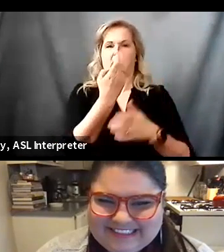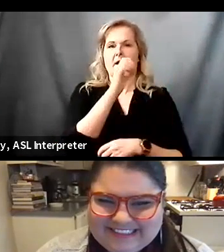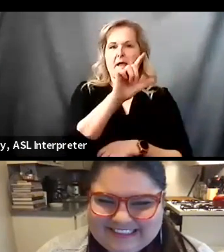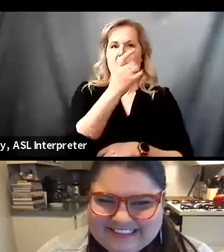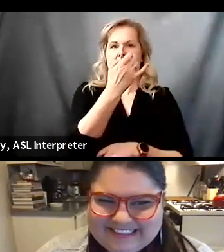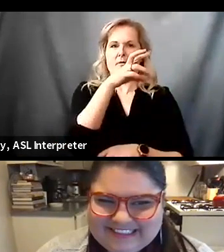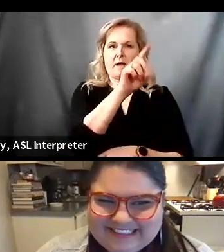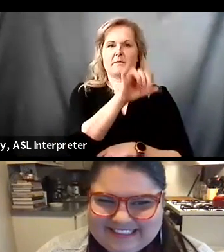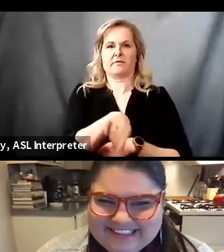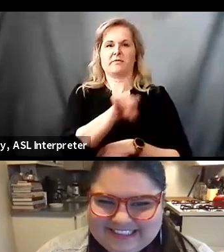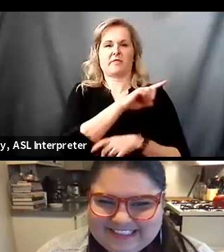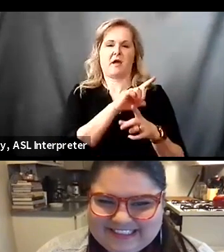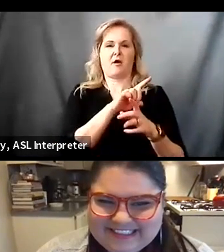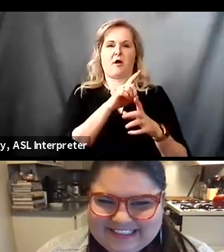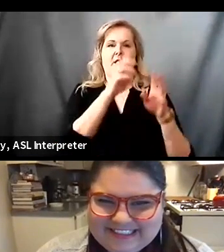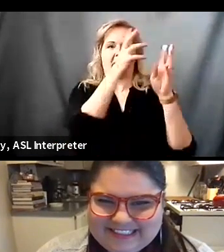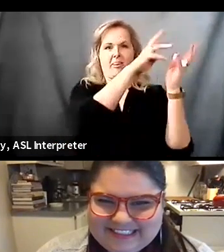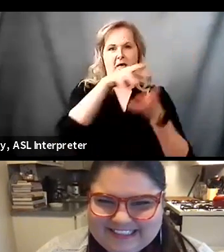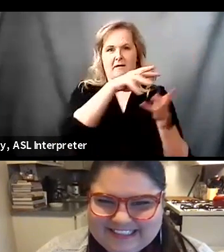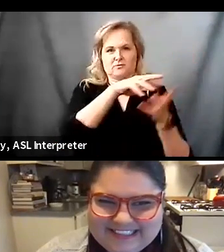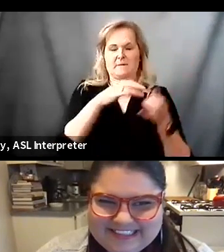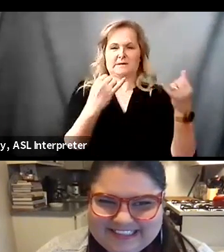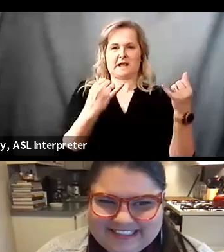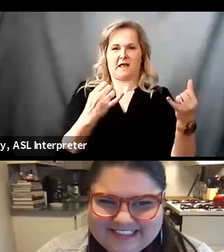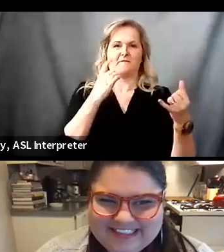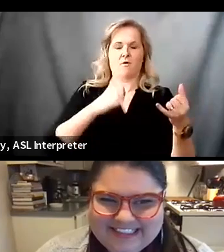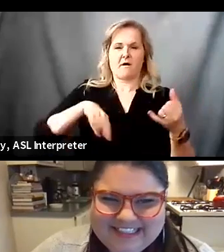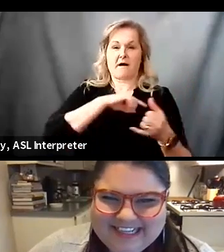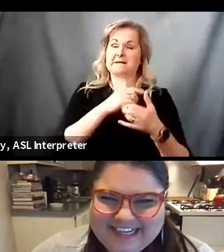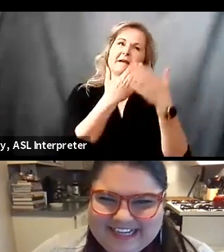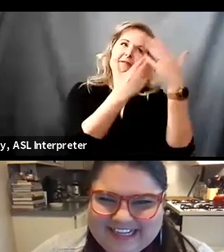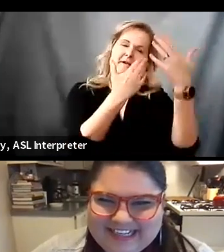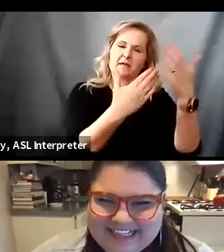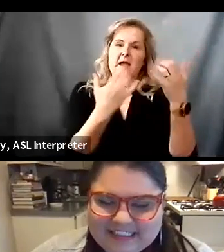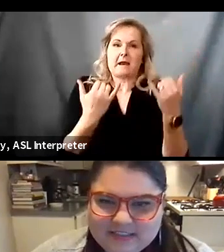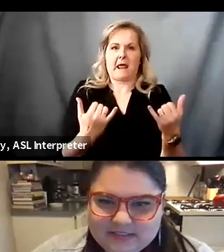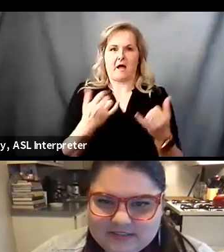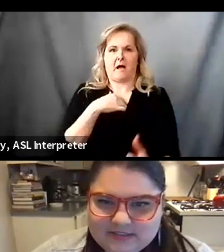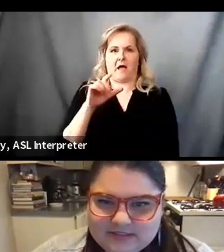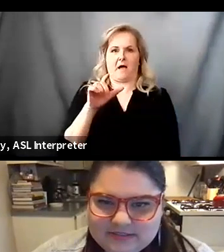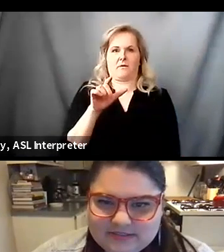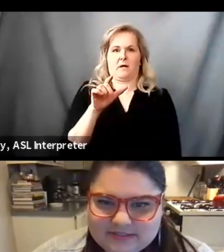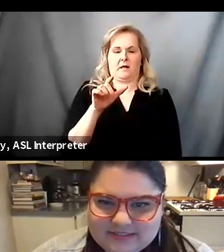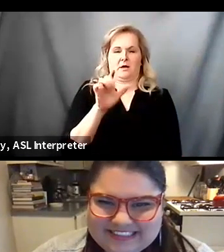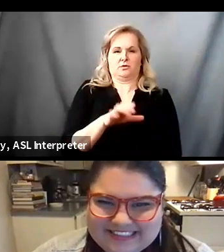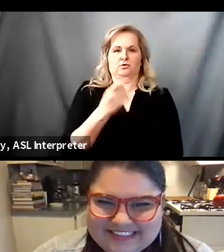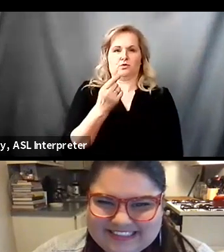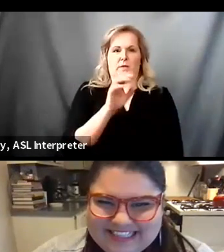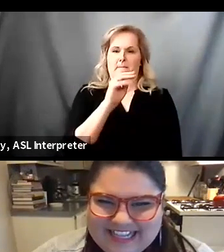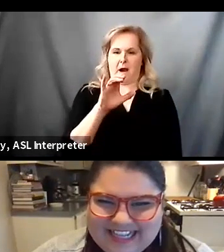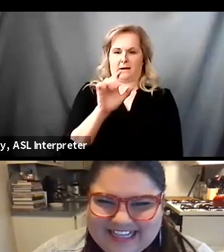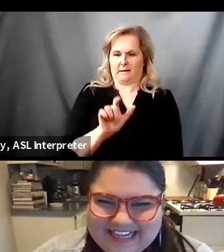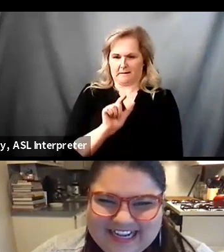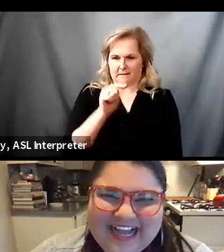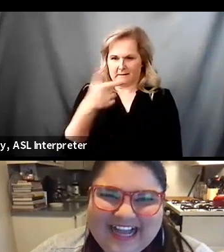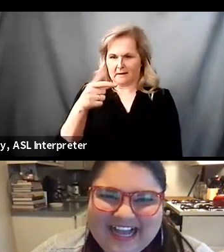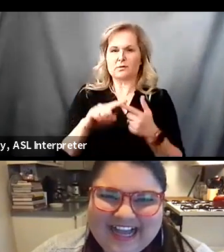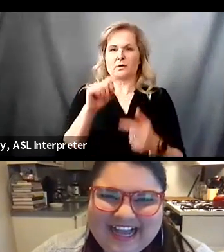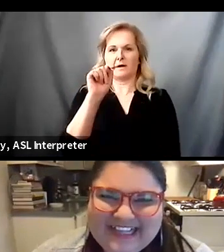streaming today's event for us. Thank you, thank you. I'm now going to hand the metaphorical mic back to